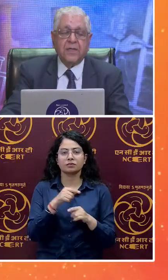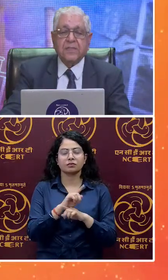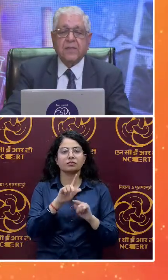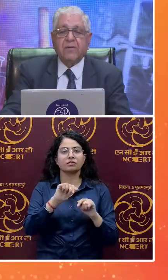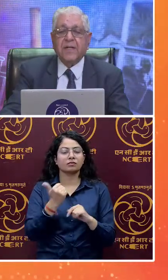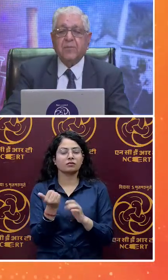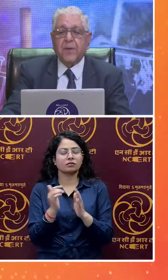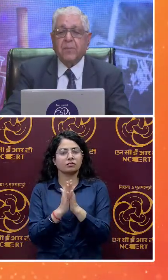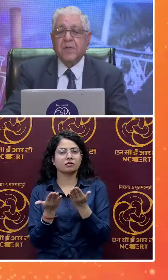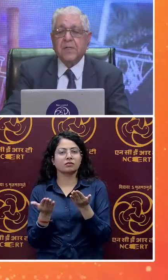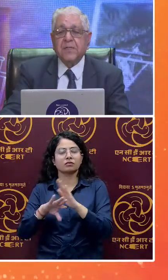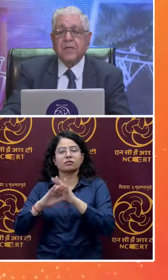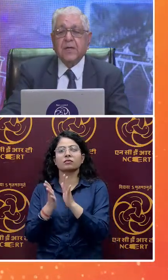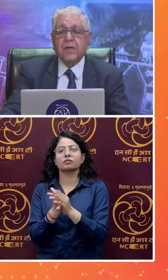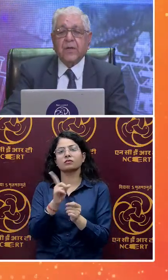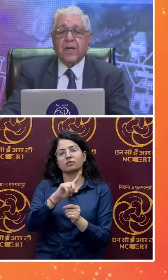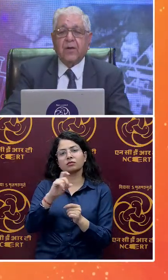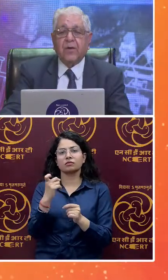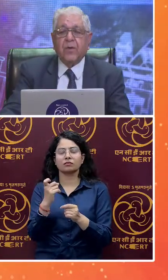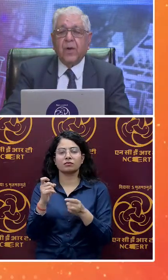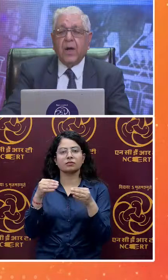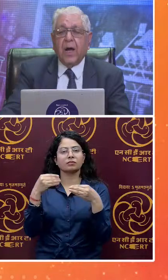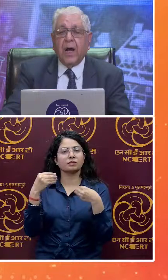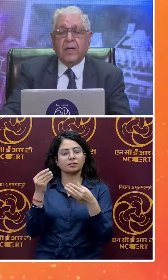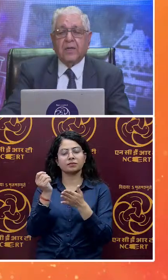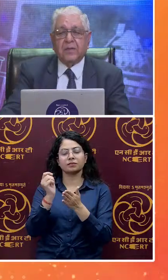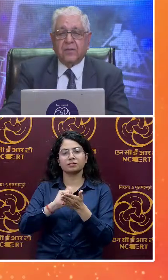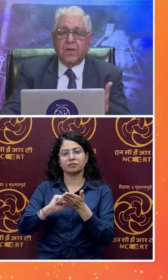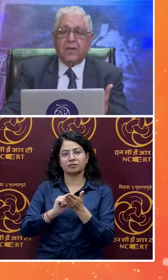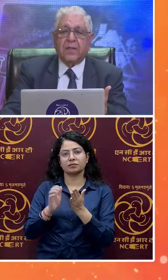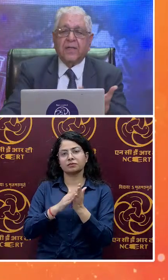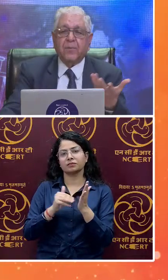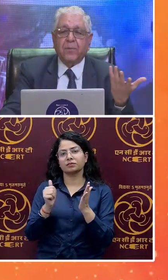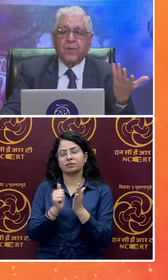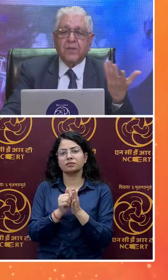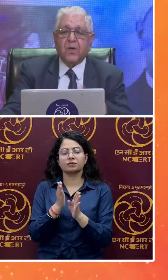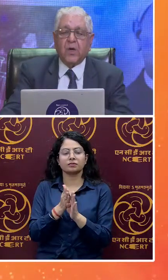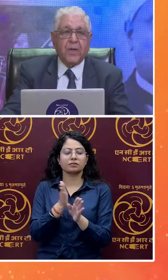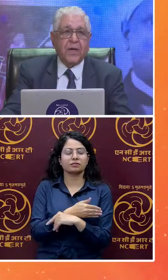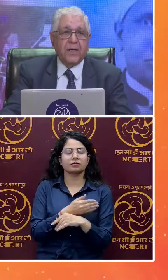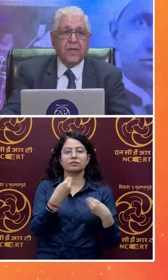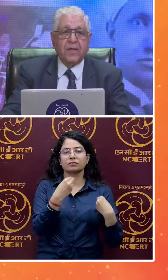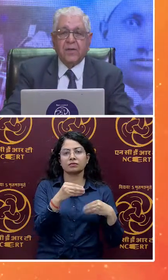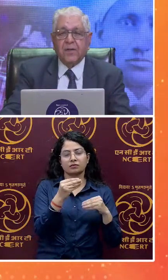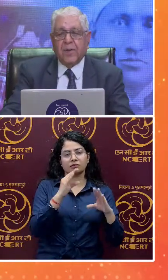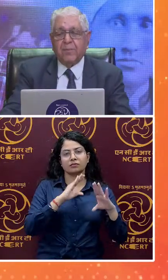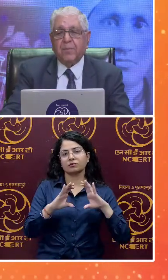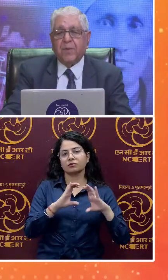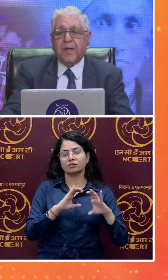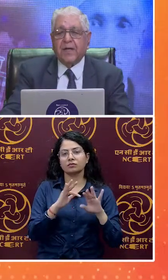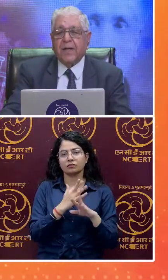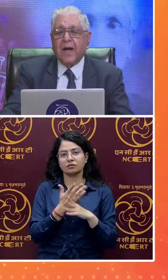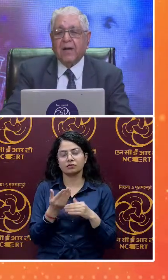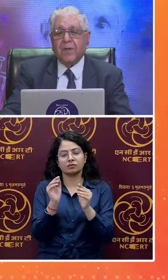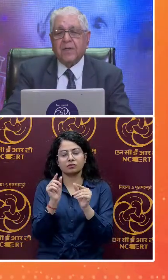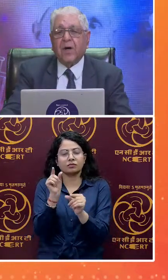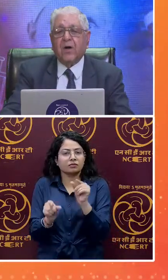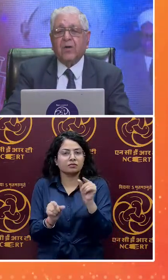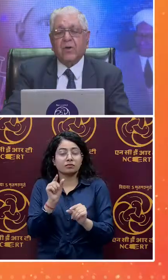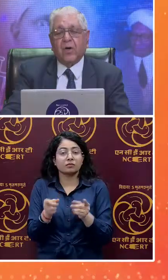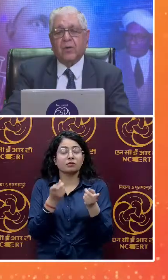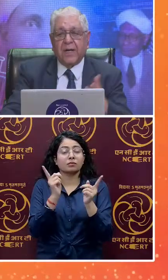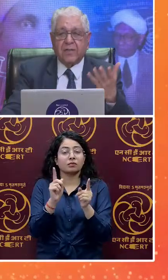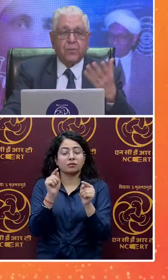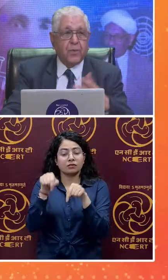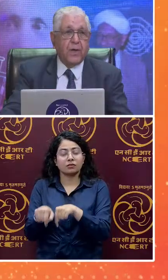another 17 papers. Okay. And earlier the papers were communicated by people like Dirac, but